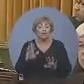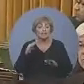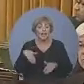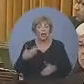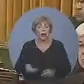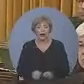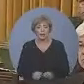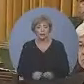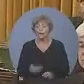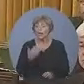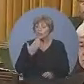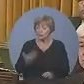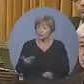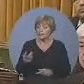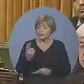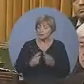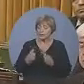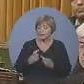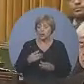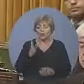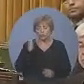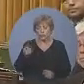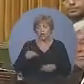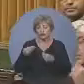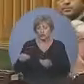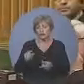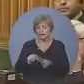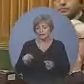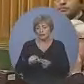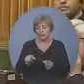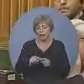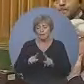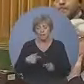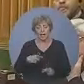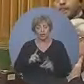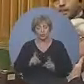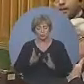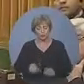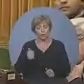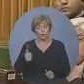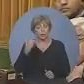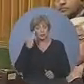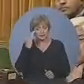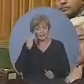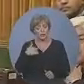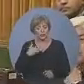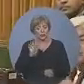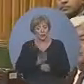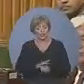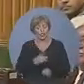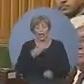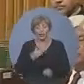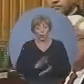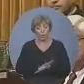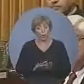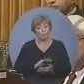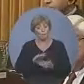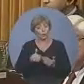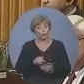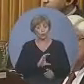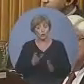member well knows that this government is committed to clean water for all Canadians. Mr. Speaker, our plan includes investments in monitoring